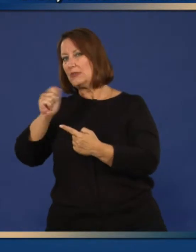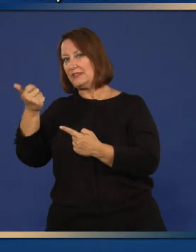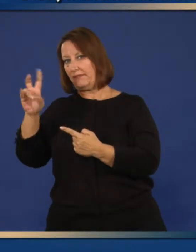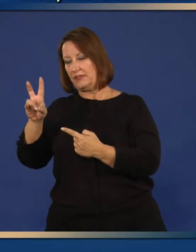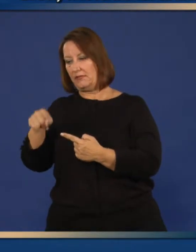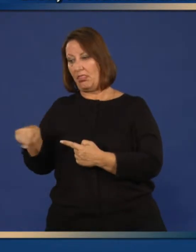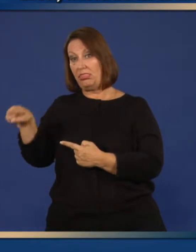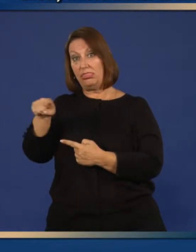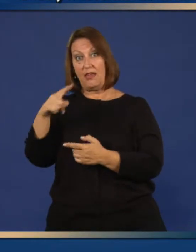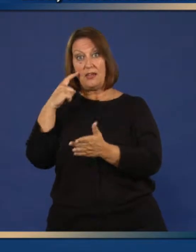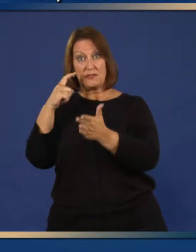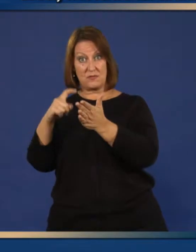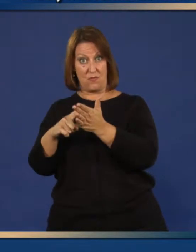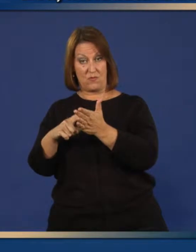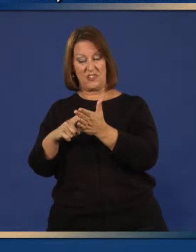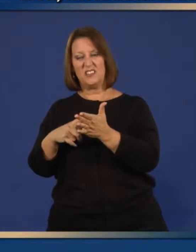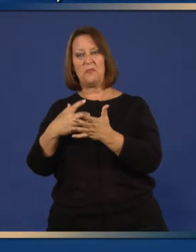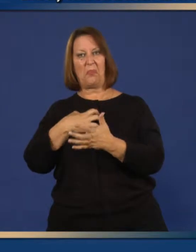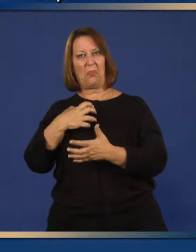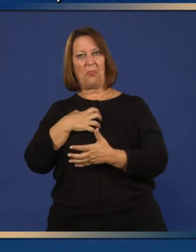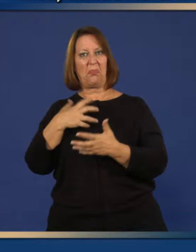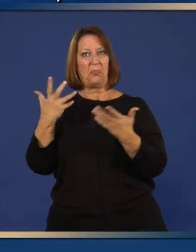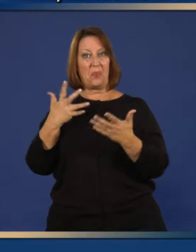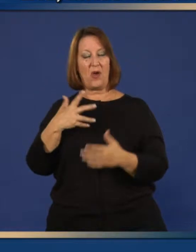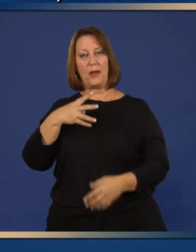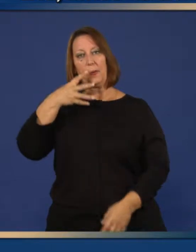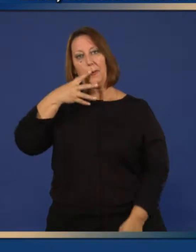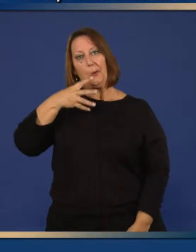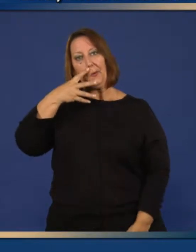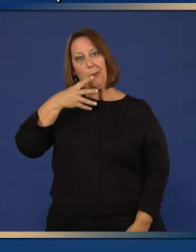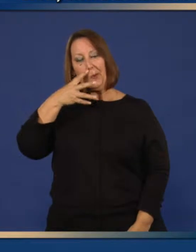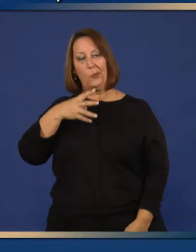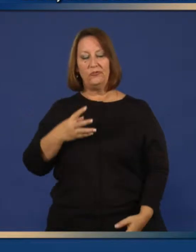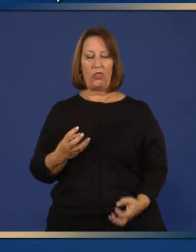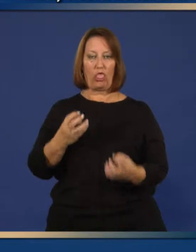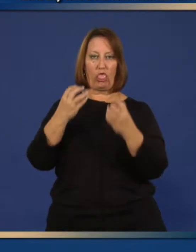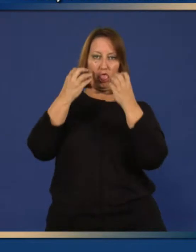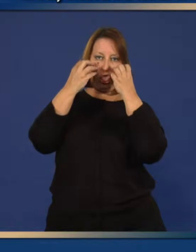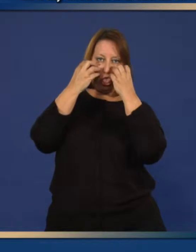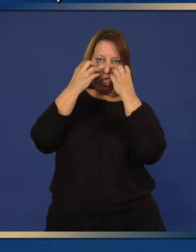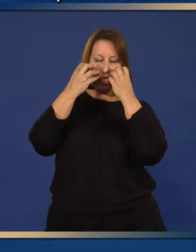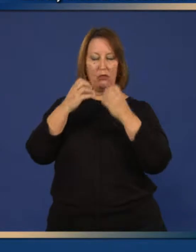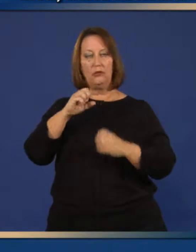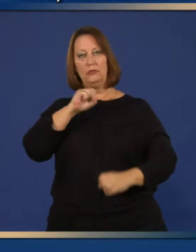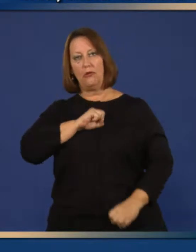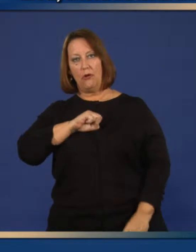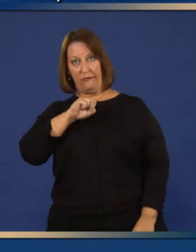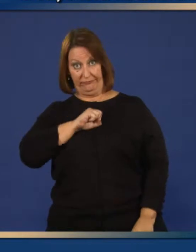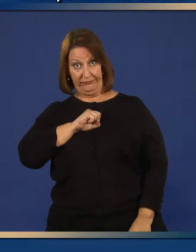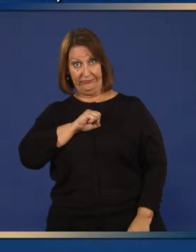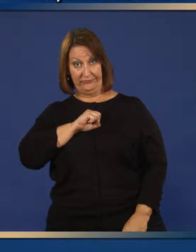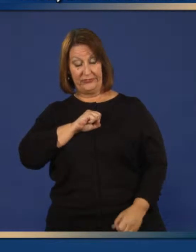reported runny nose, nasal congestion or cough,